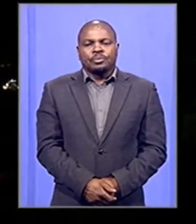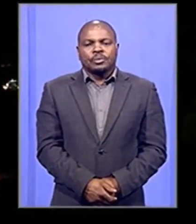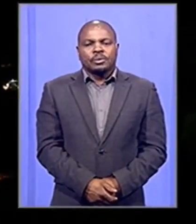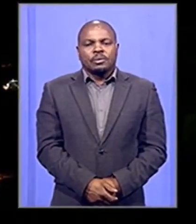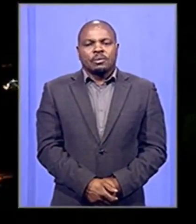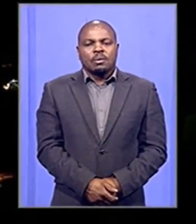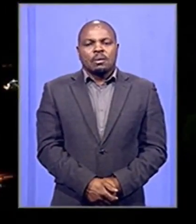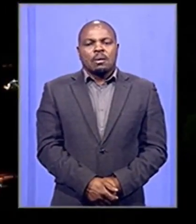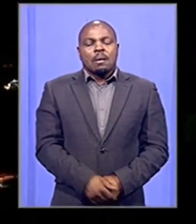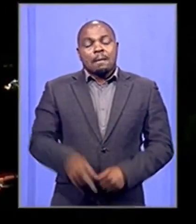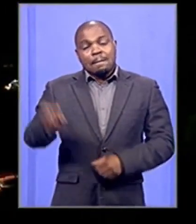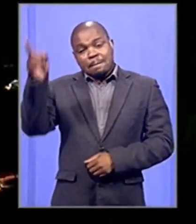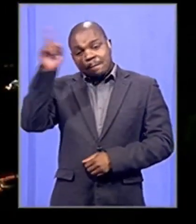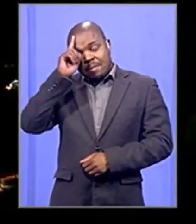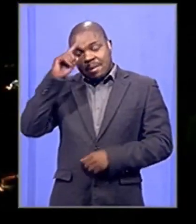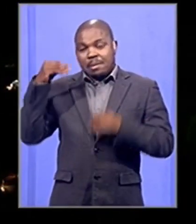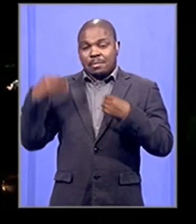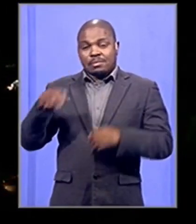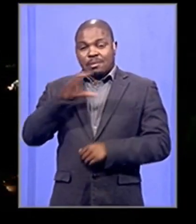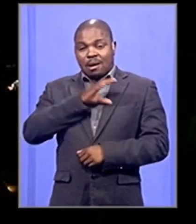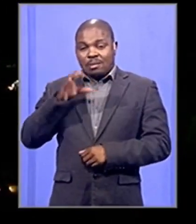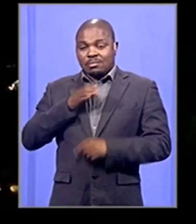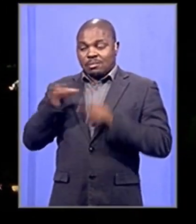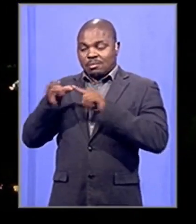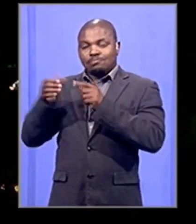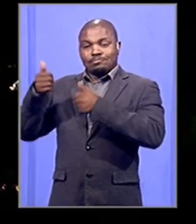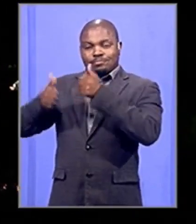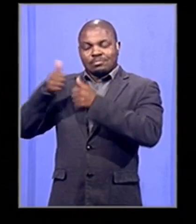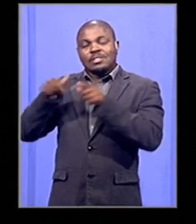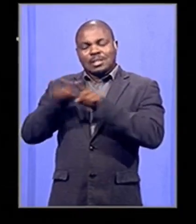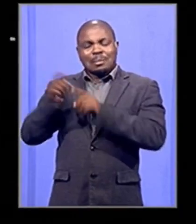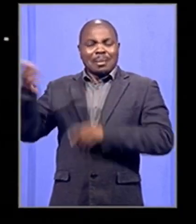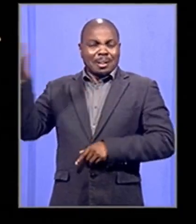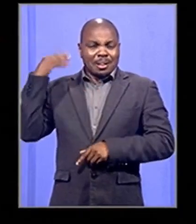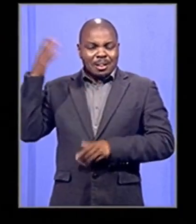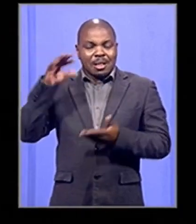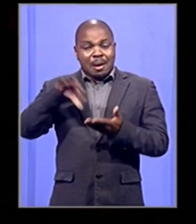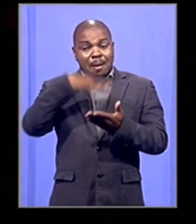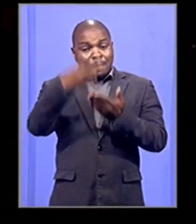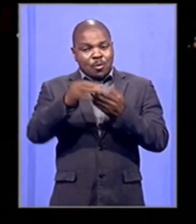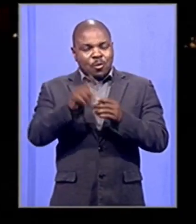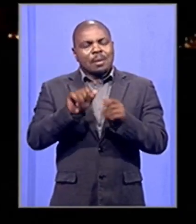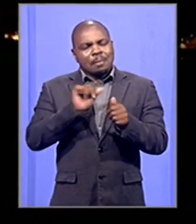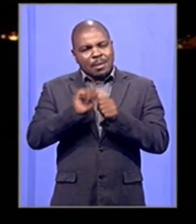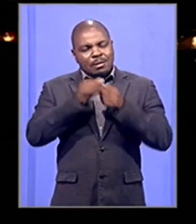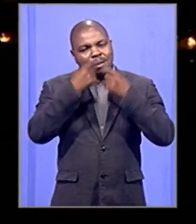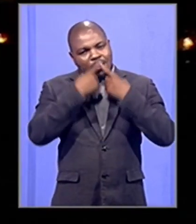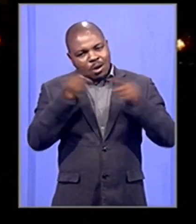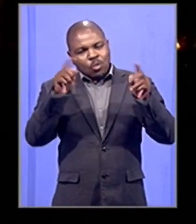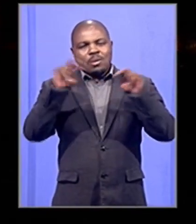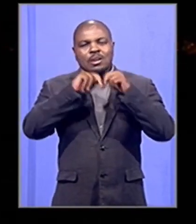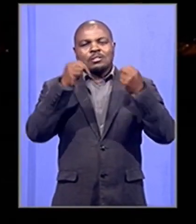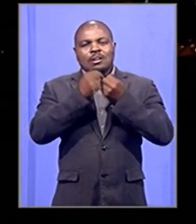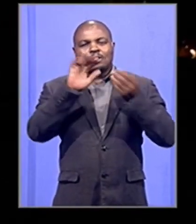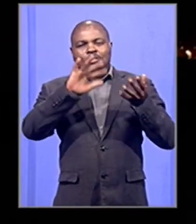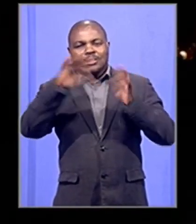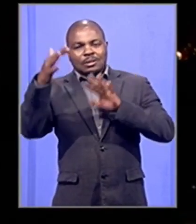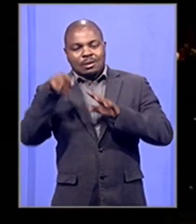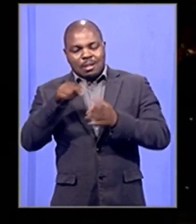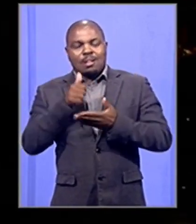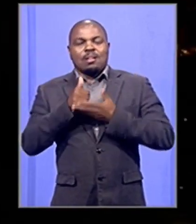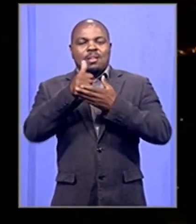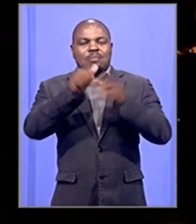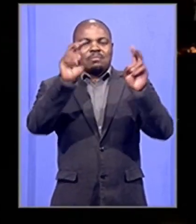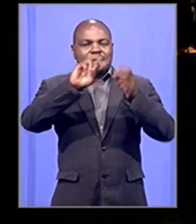Bahlankedi phetiši ba Black Business Council ke ba bangwe bao ba šišintšego go tsebagatšwa ga masetlapelo malebana le mathata a